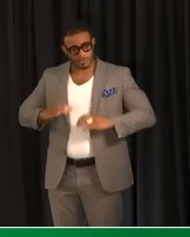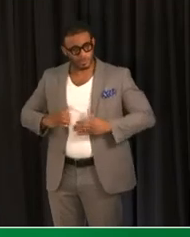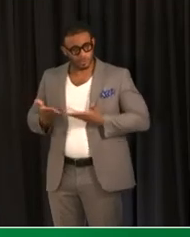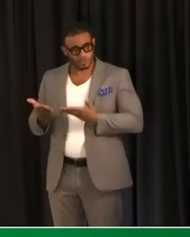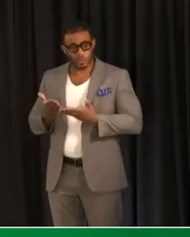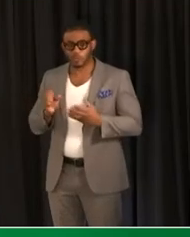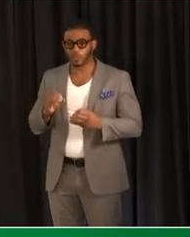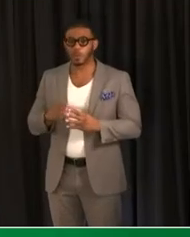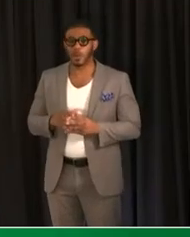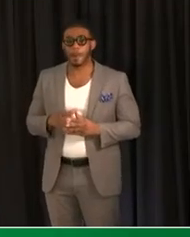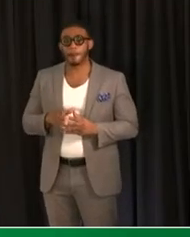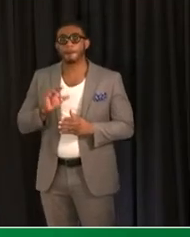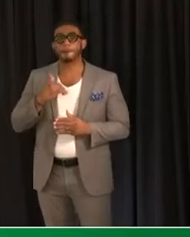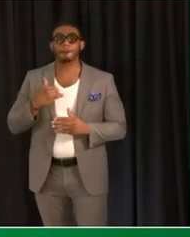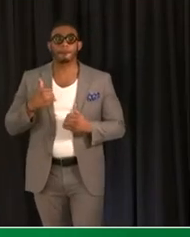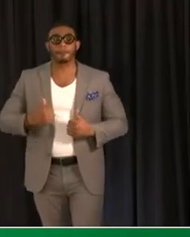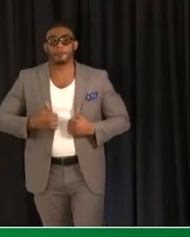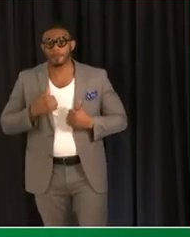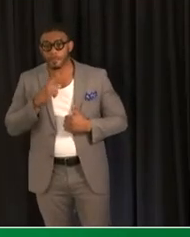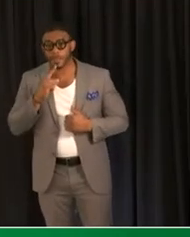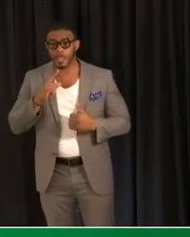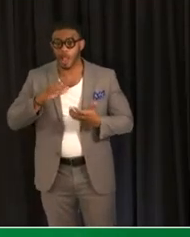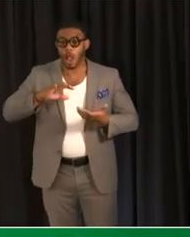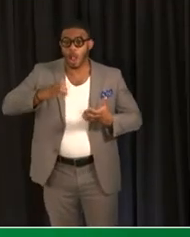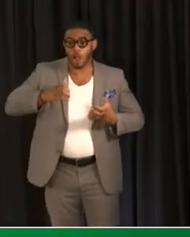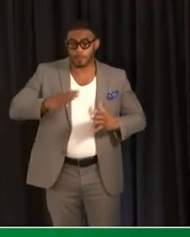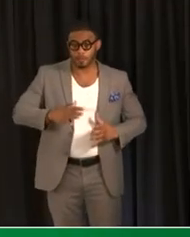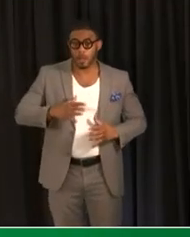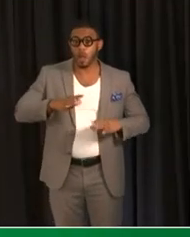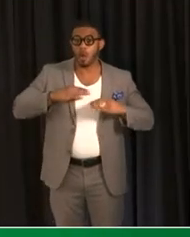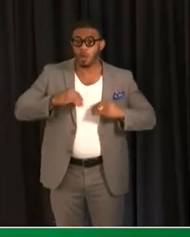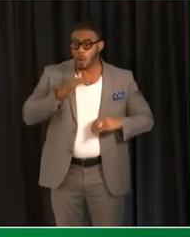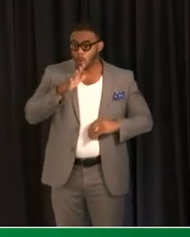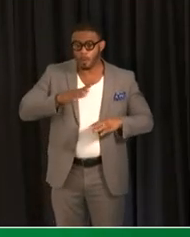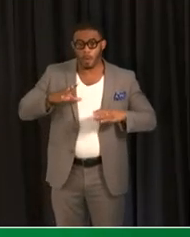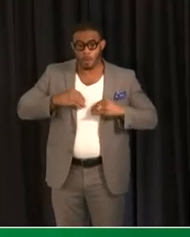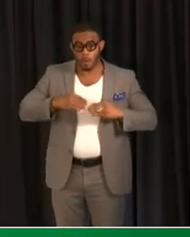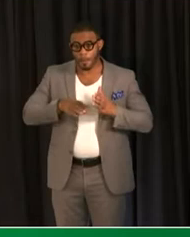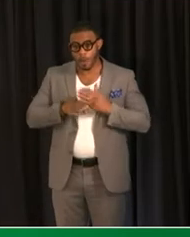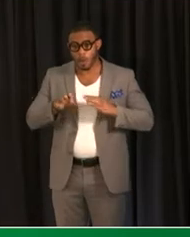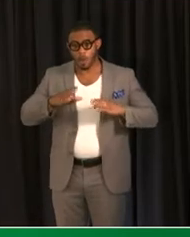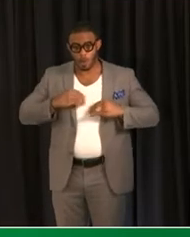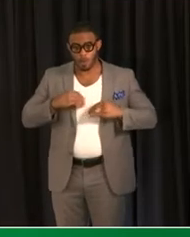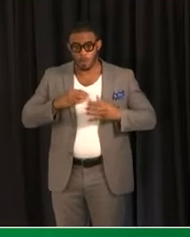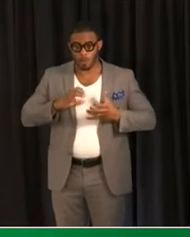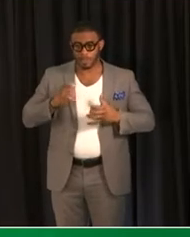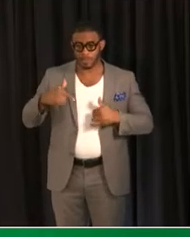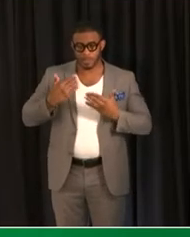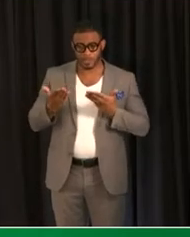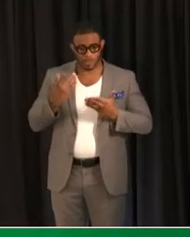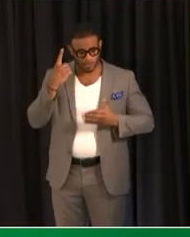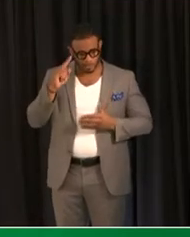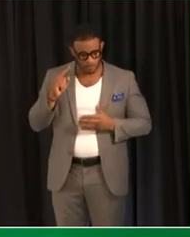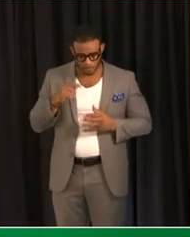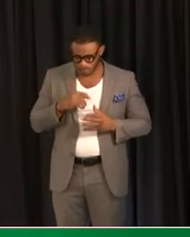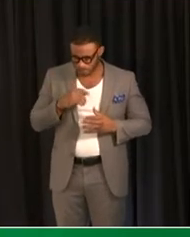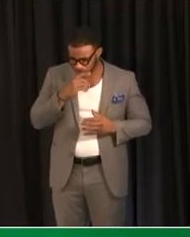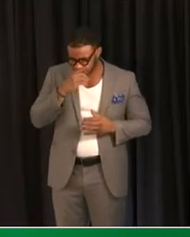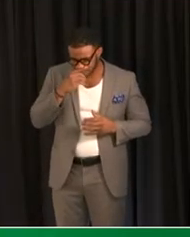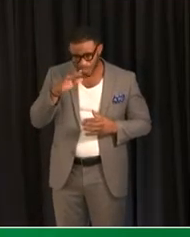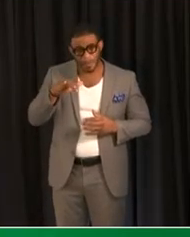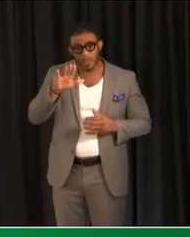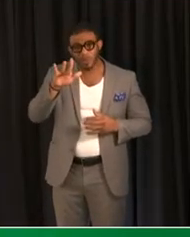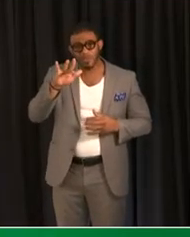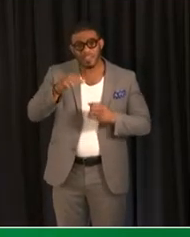constituent services. And so, one of our constituents is a laundromat owner, a woman-owned, minority-owned laundromat, and she's been in service